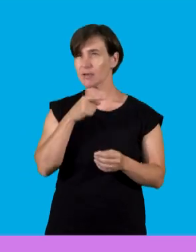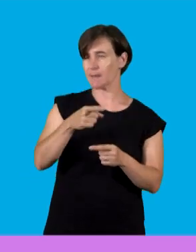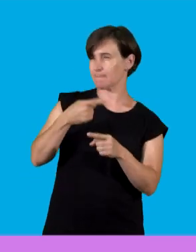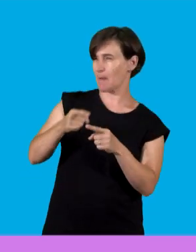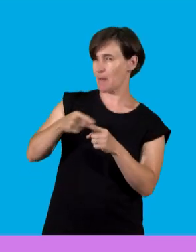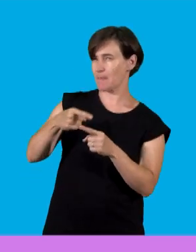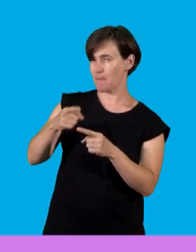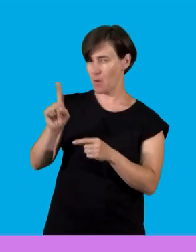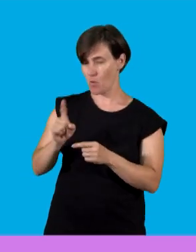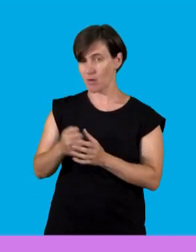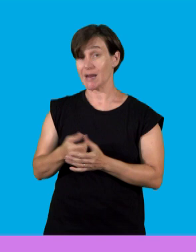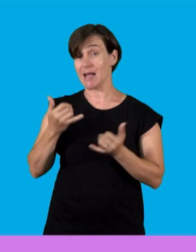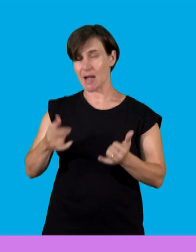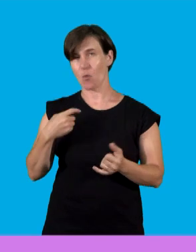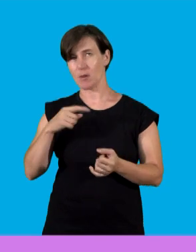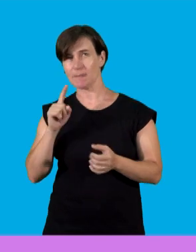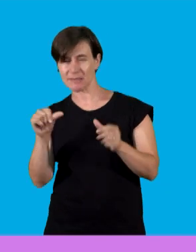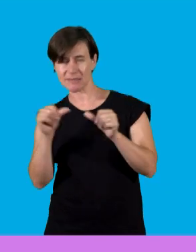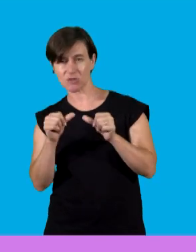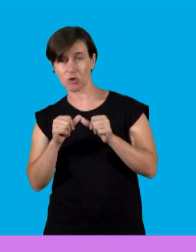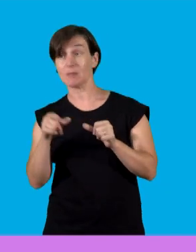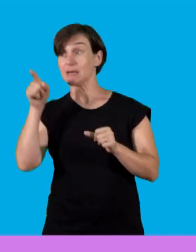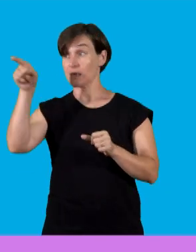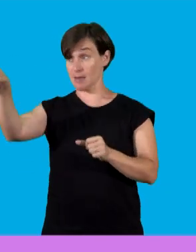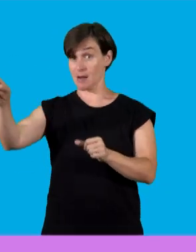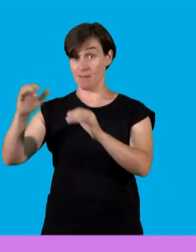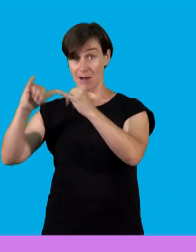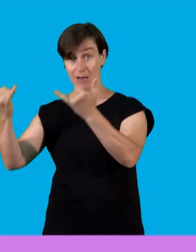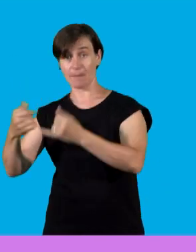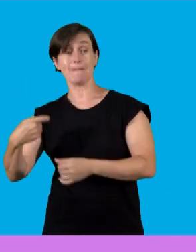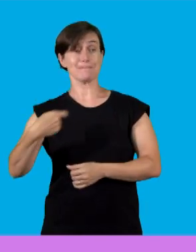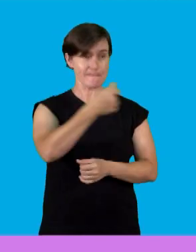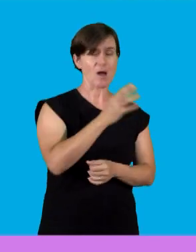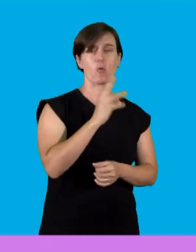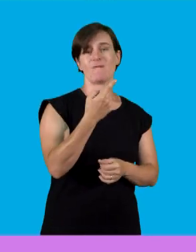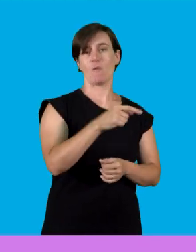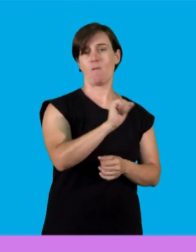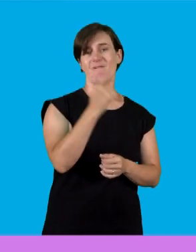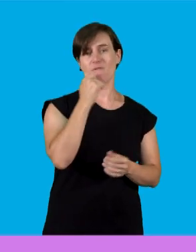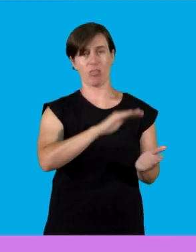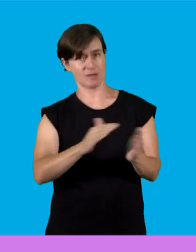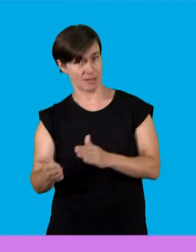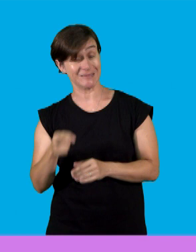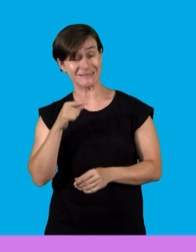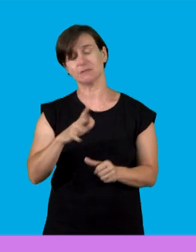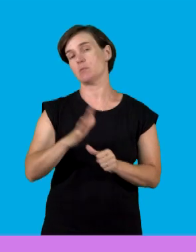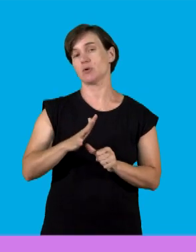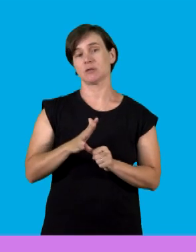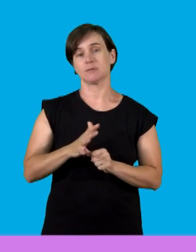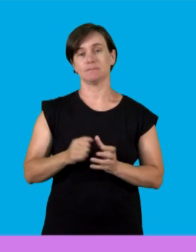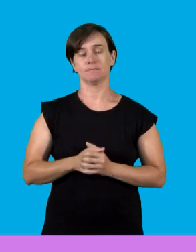would like to know what is the benefit that is paid out to the family. Okay, now this becomes